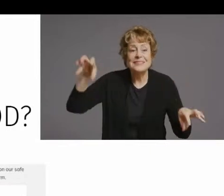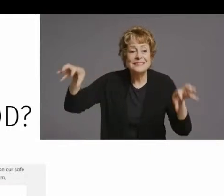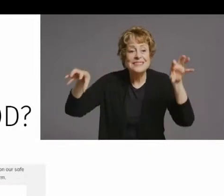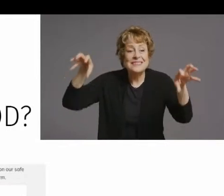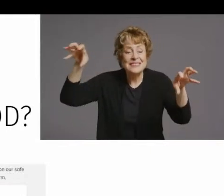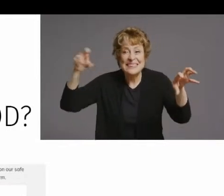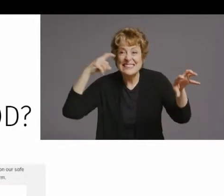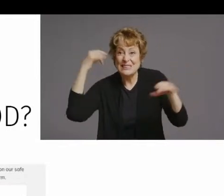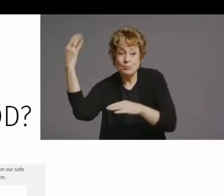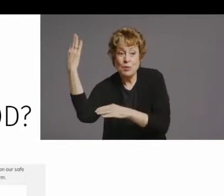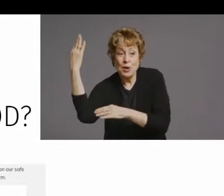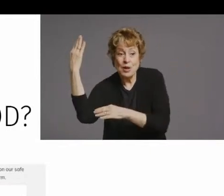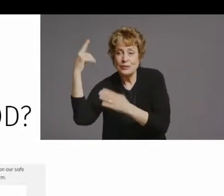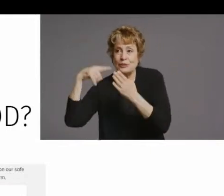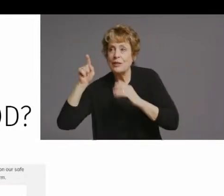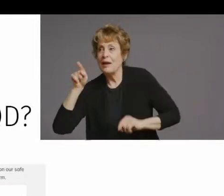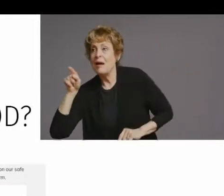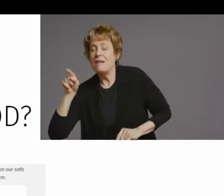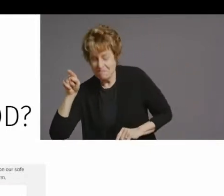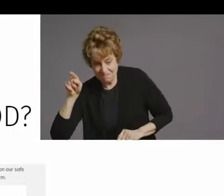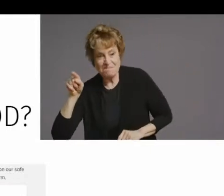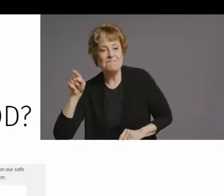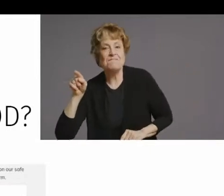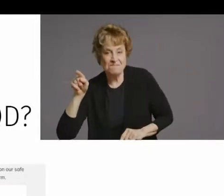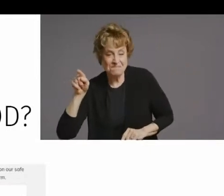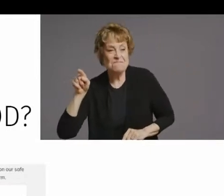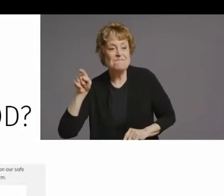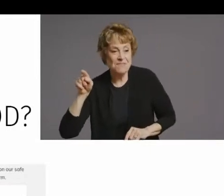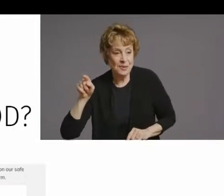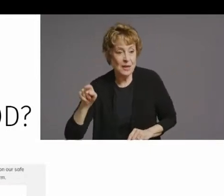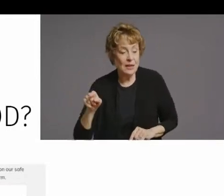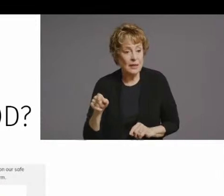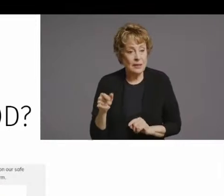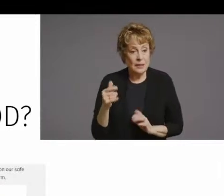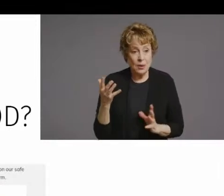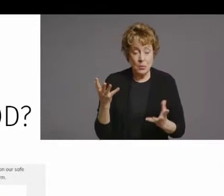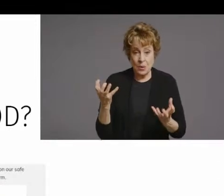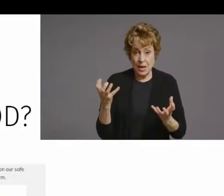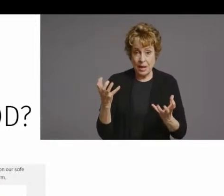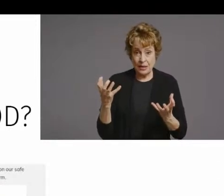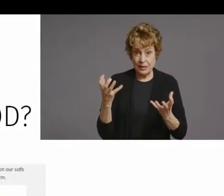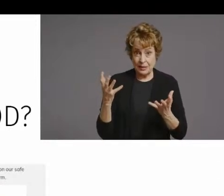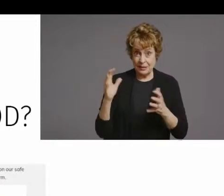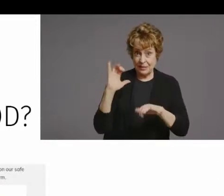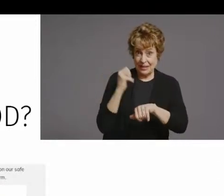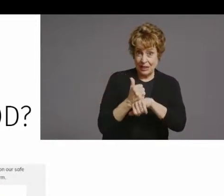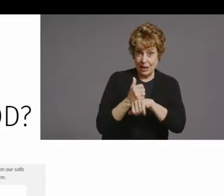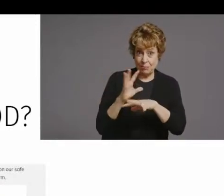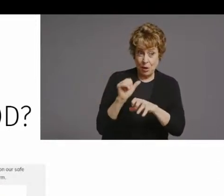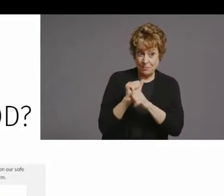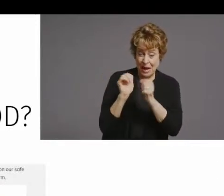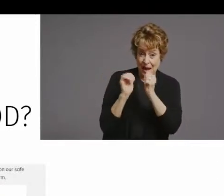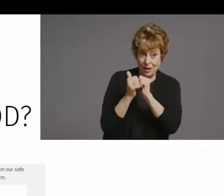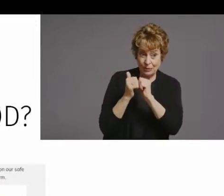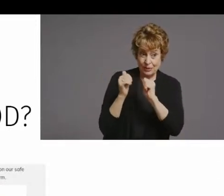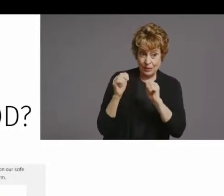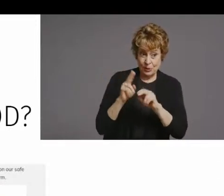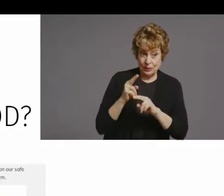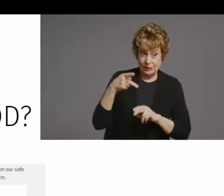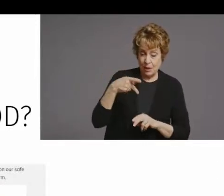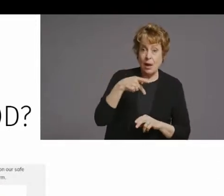just a little bit ago of my office. So if anybody wants to learn how to make an appointment at a state pod, you can go to